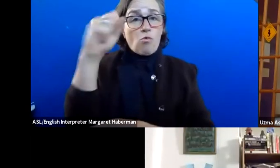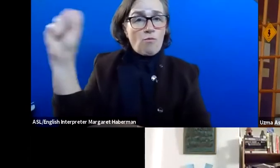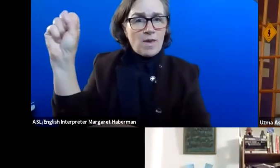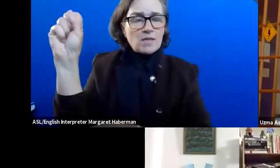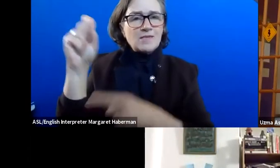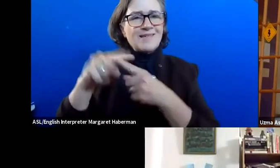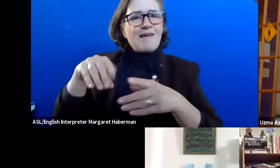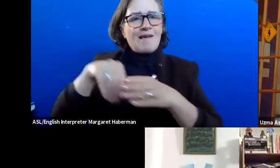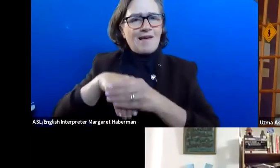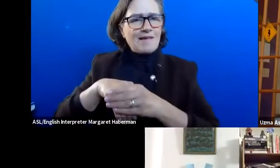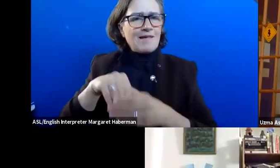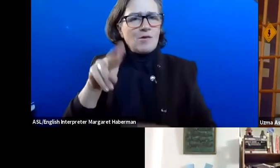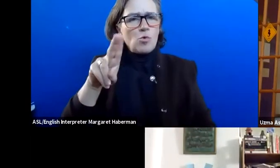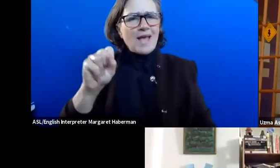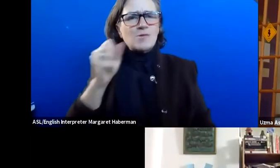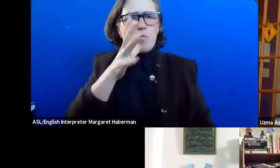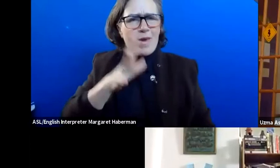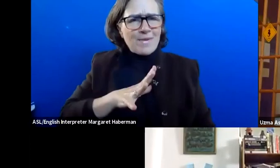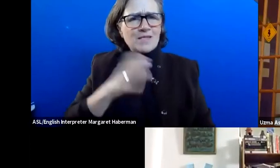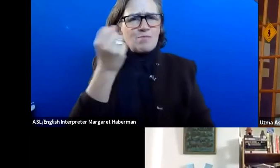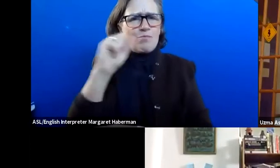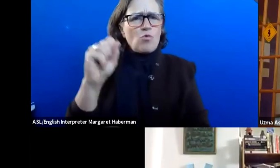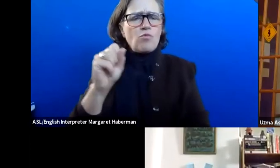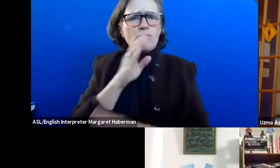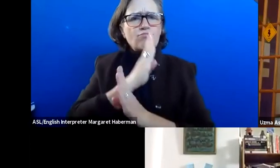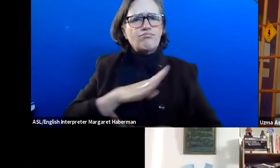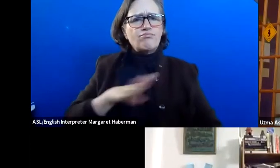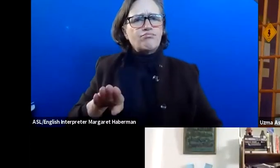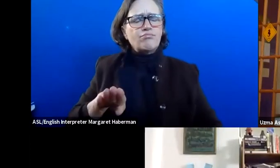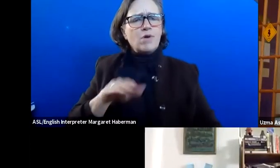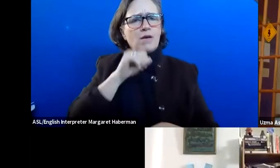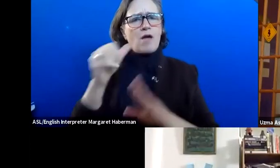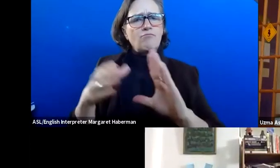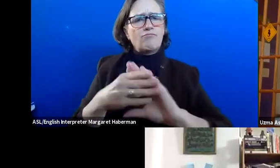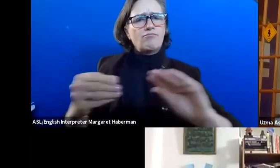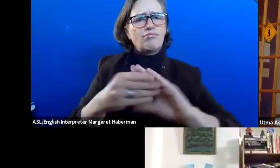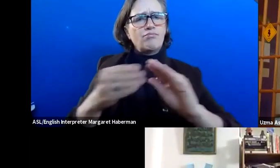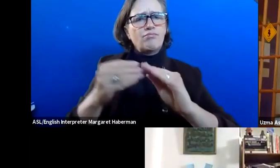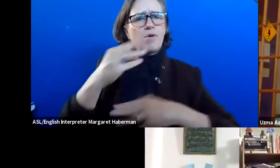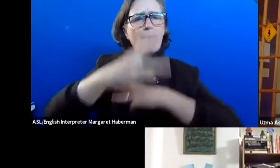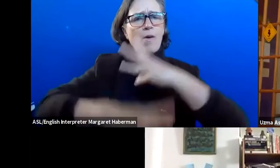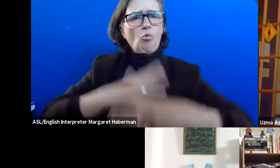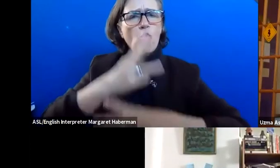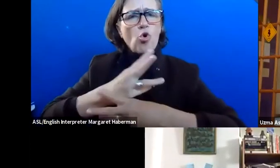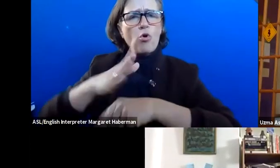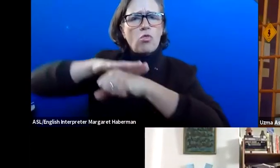crimes and quiet about the ways in which racial and ethnic violence uniquely impact women.